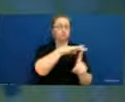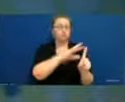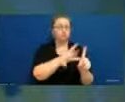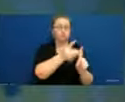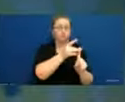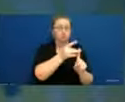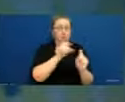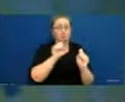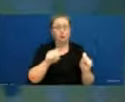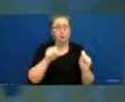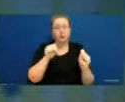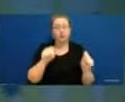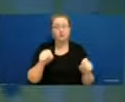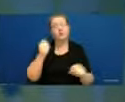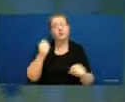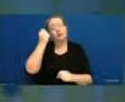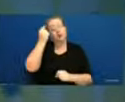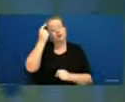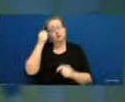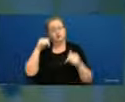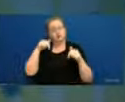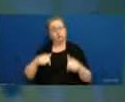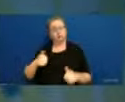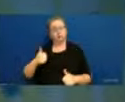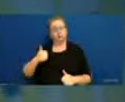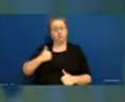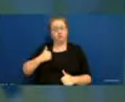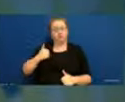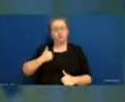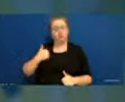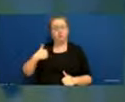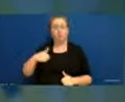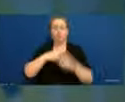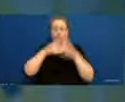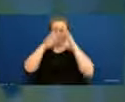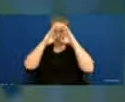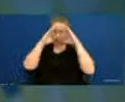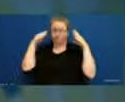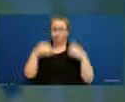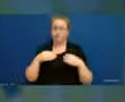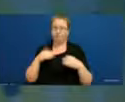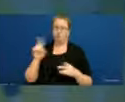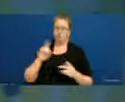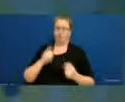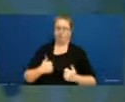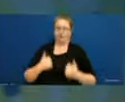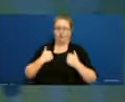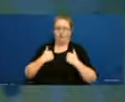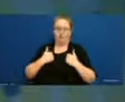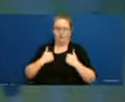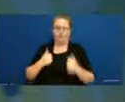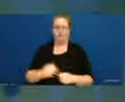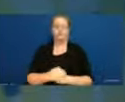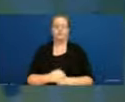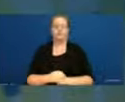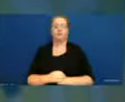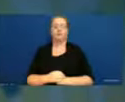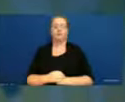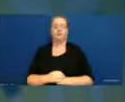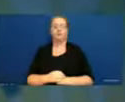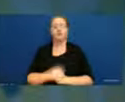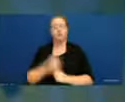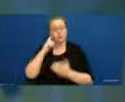where they live. However, this is how we do it in Canada and here in British Columbia as well. So on